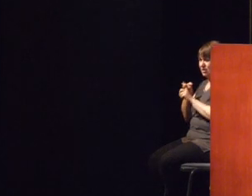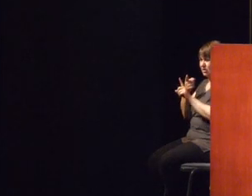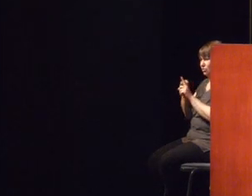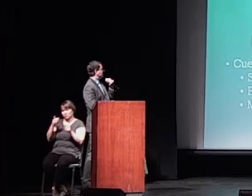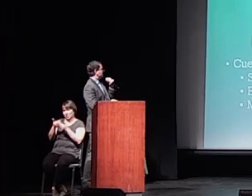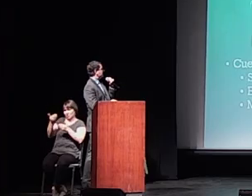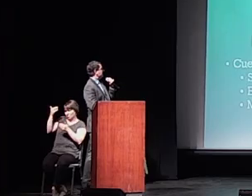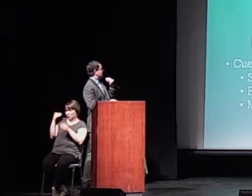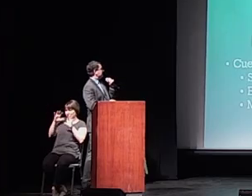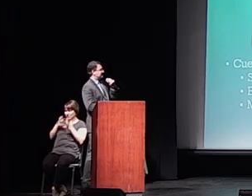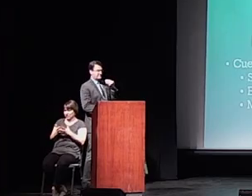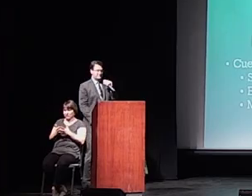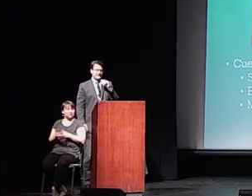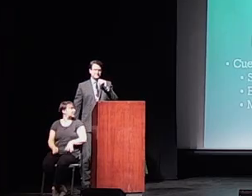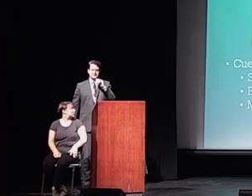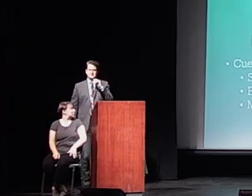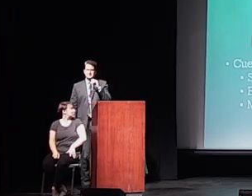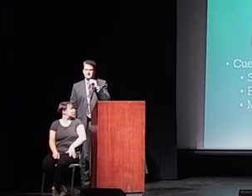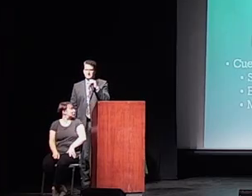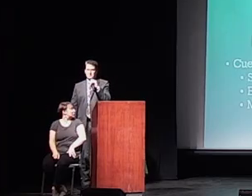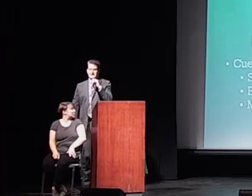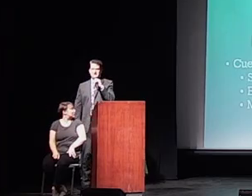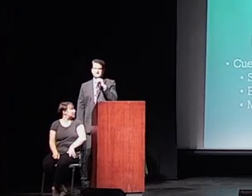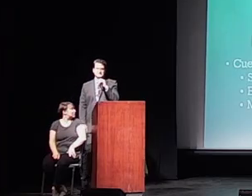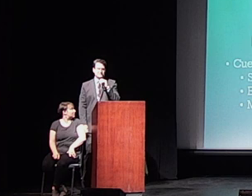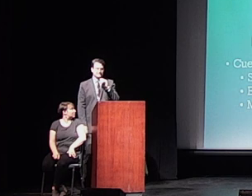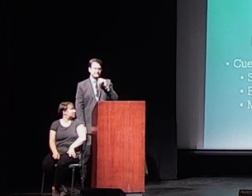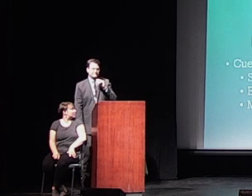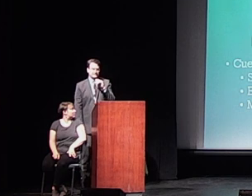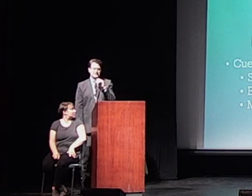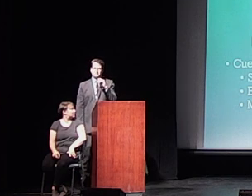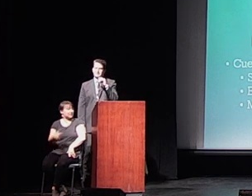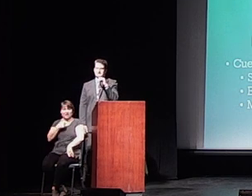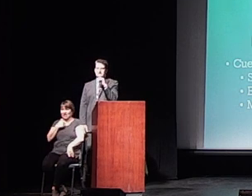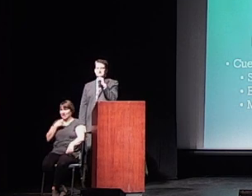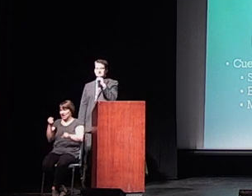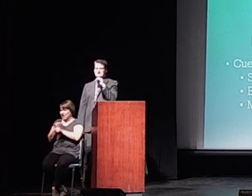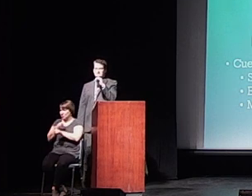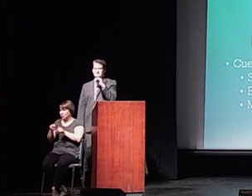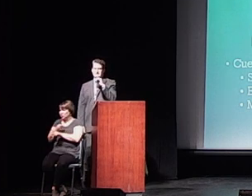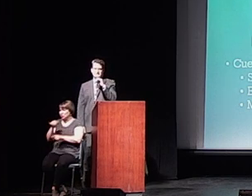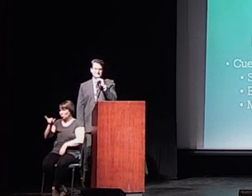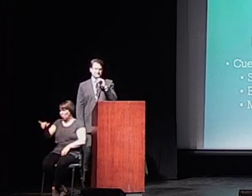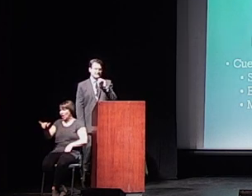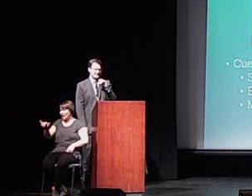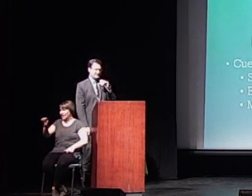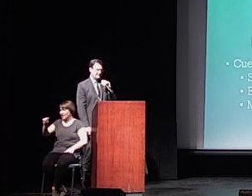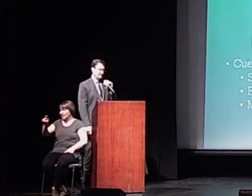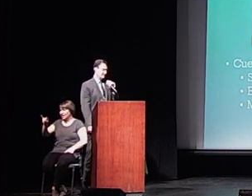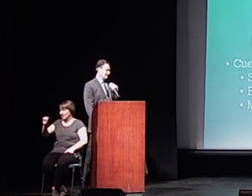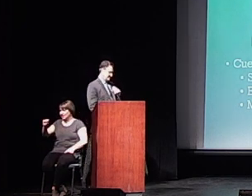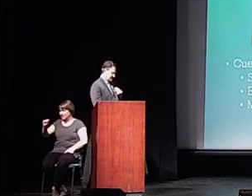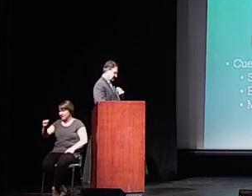cluster will not forgive my abuse of the y-axis here. I've definitely compressed it just to fit on the